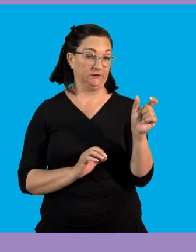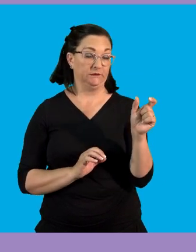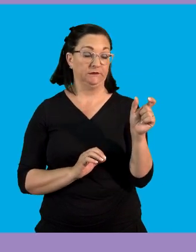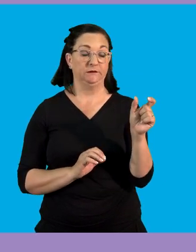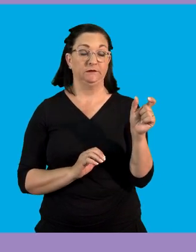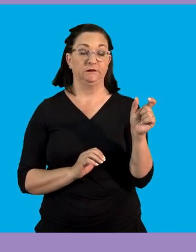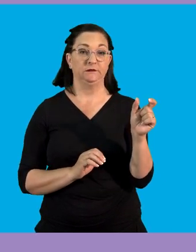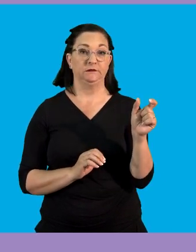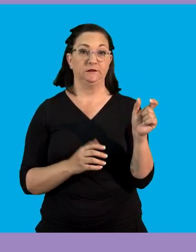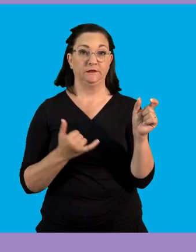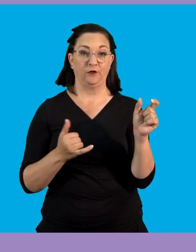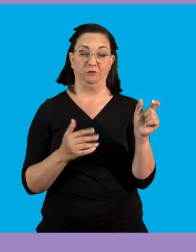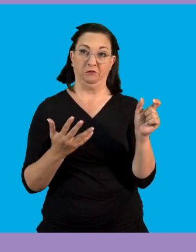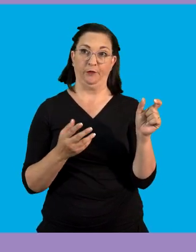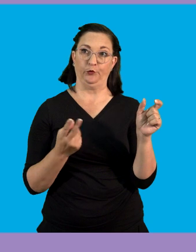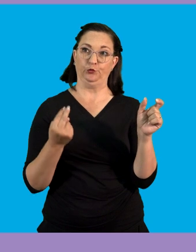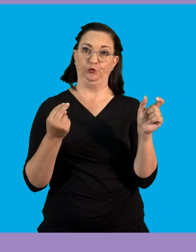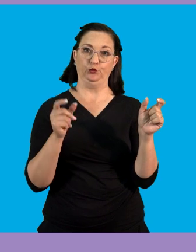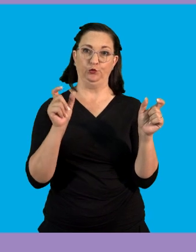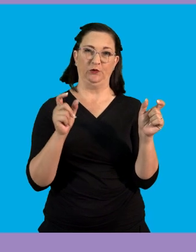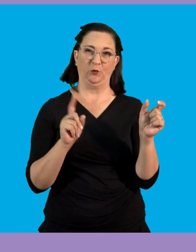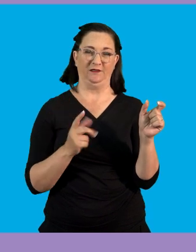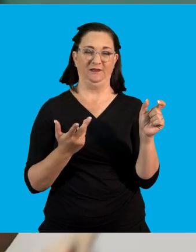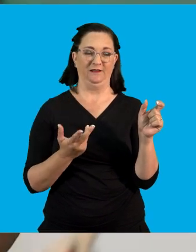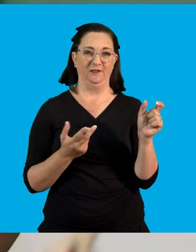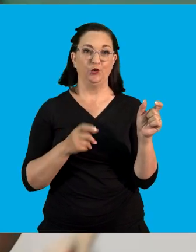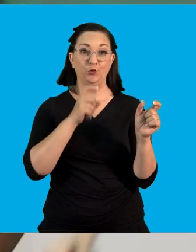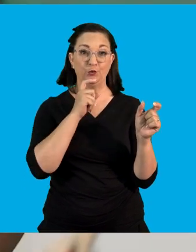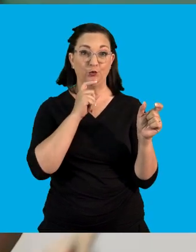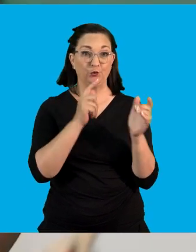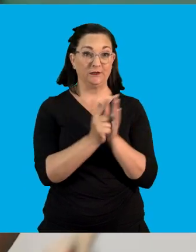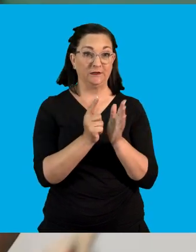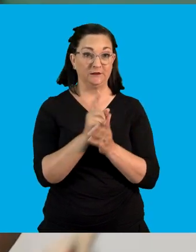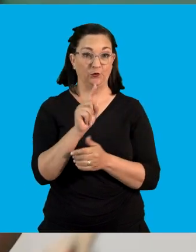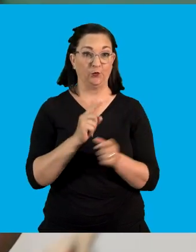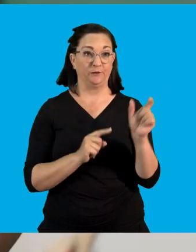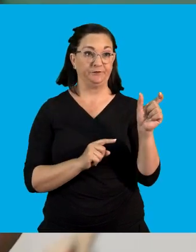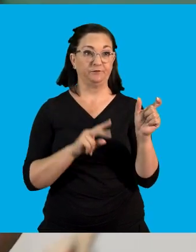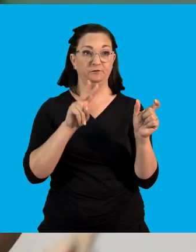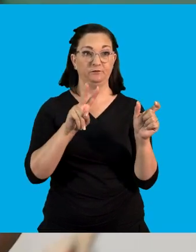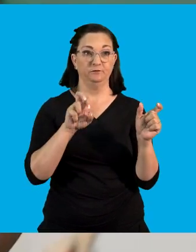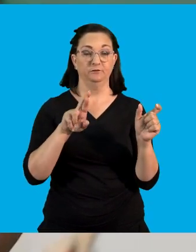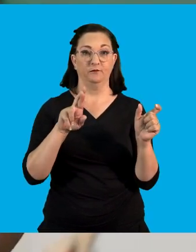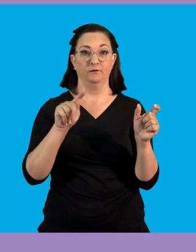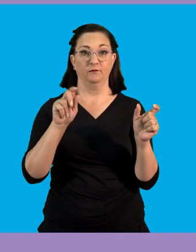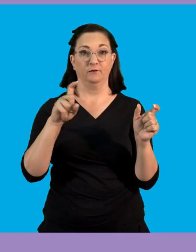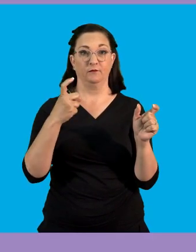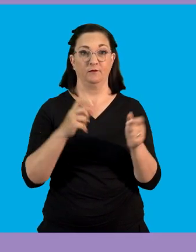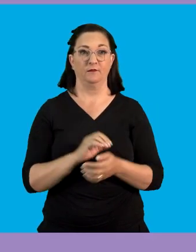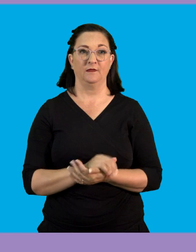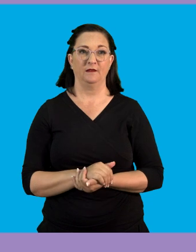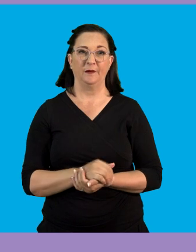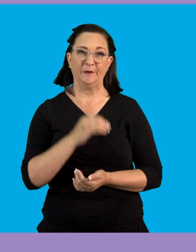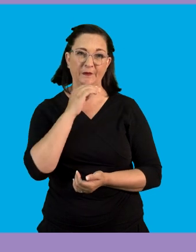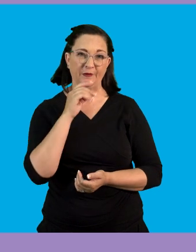Words that we are going to maybe hear for the first time or going to use in this lesson. The first one is a